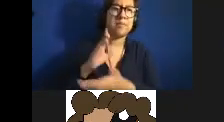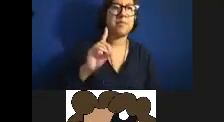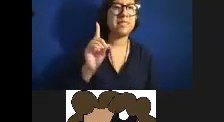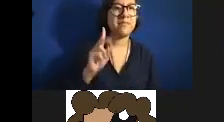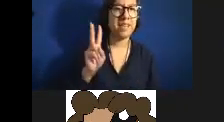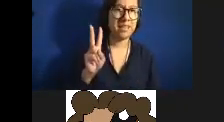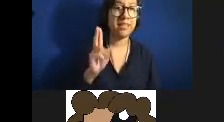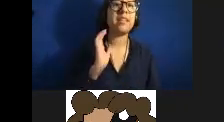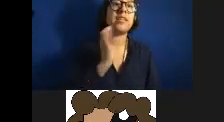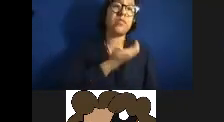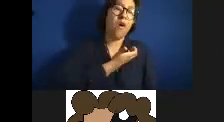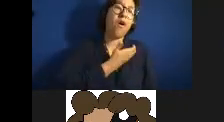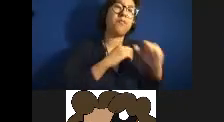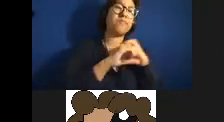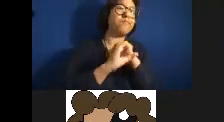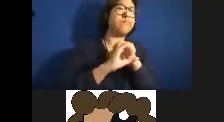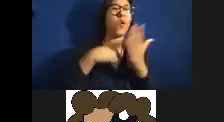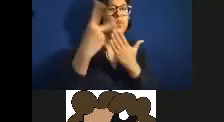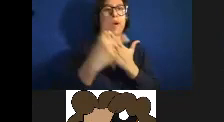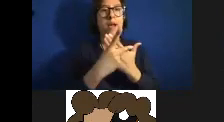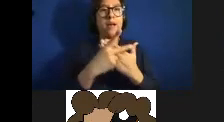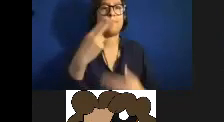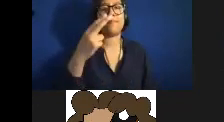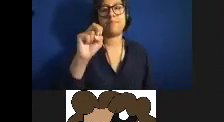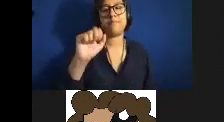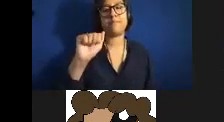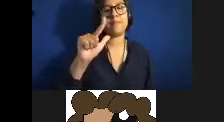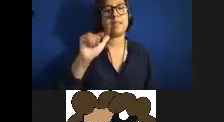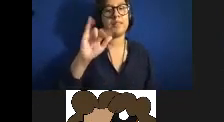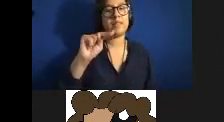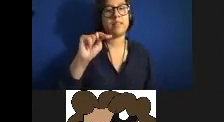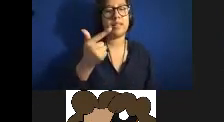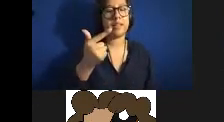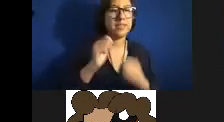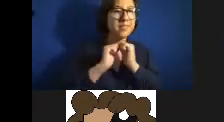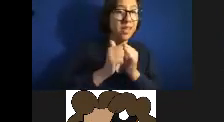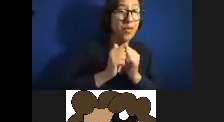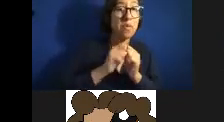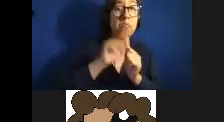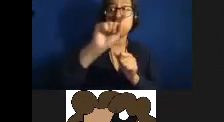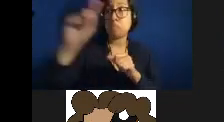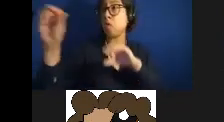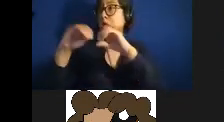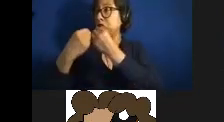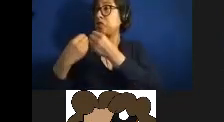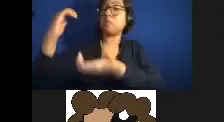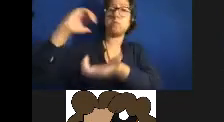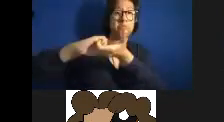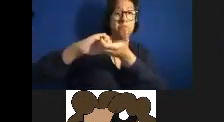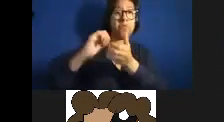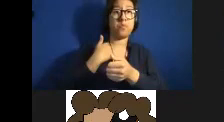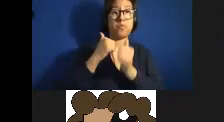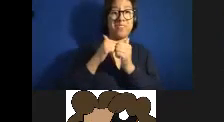of our campaign, Healing Together, which 70 organizations signed on to last year when we launched it in